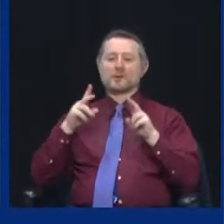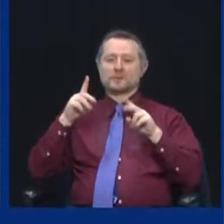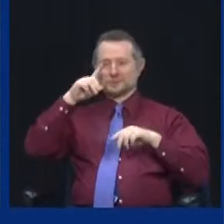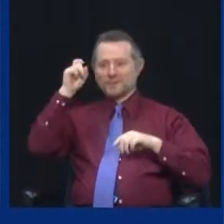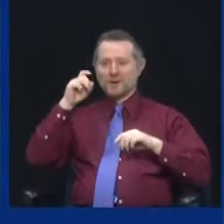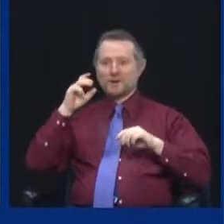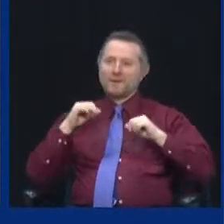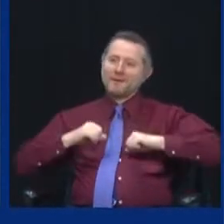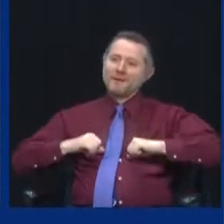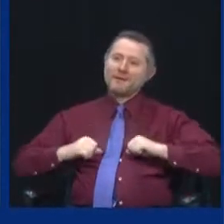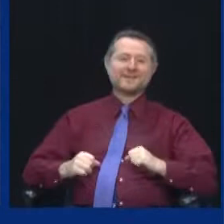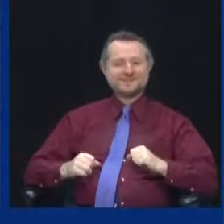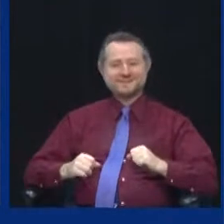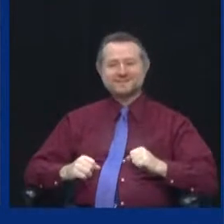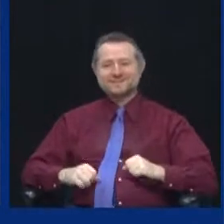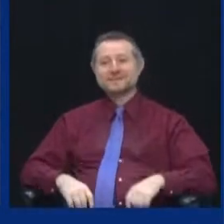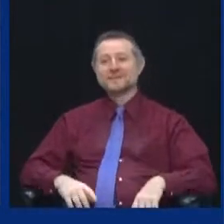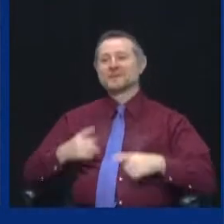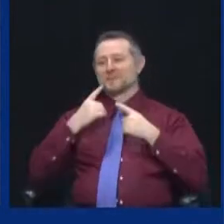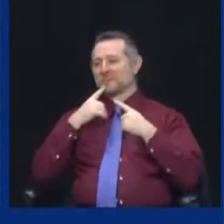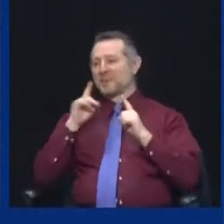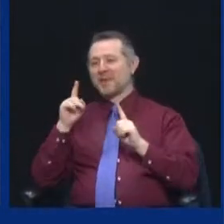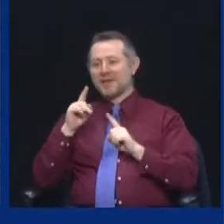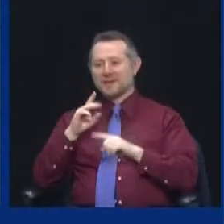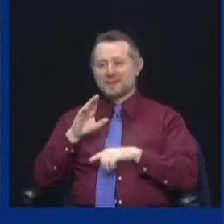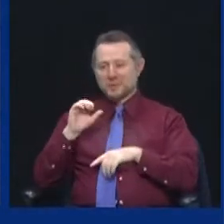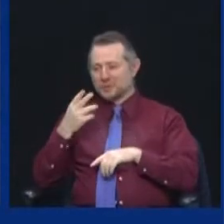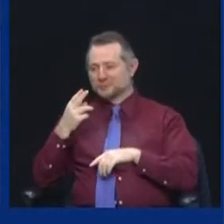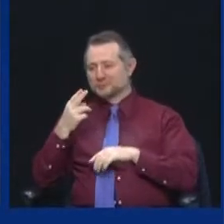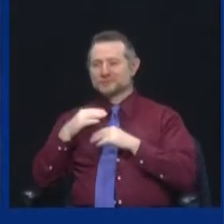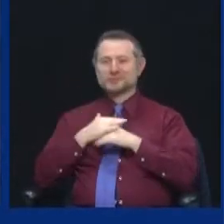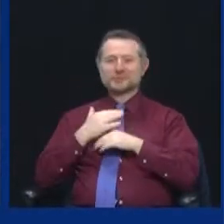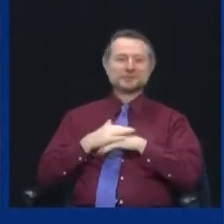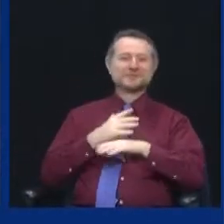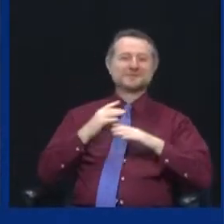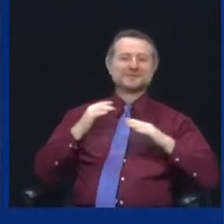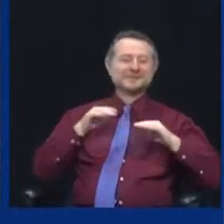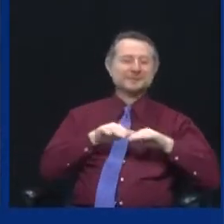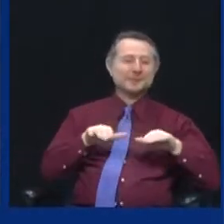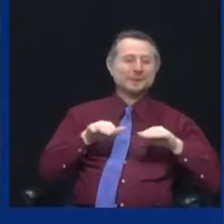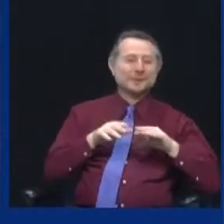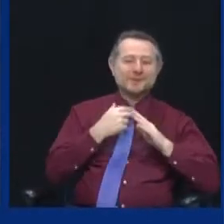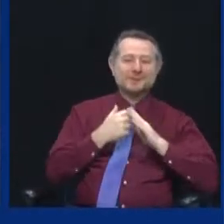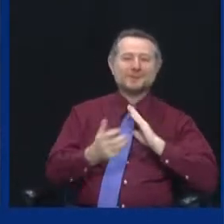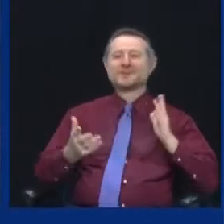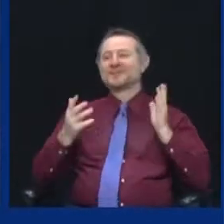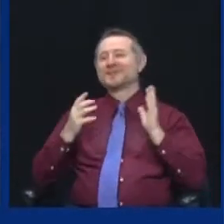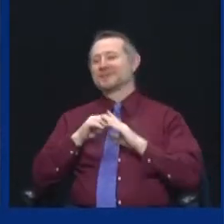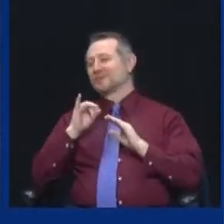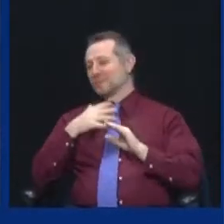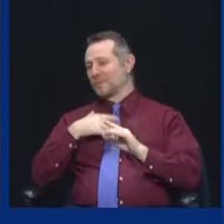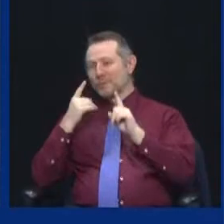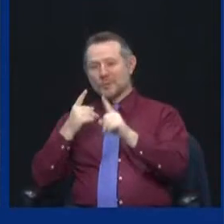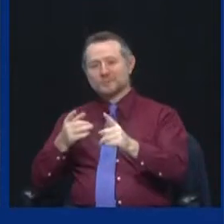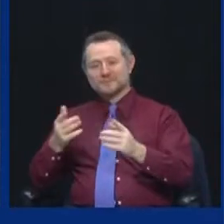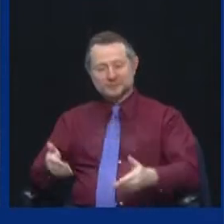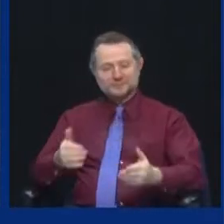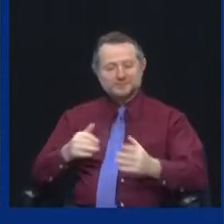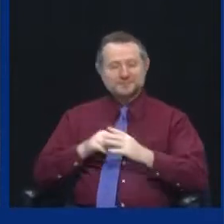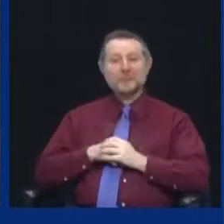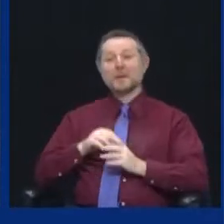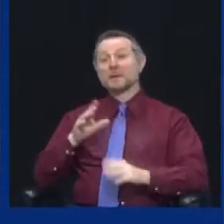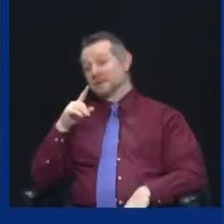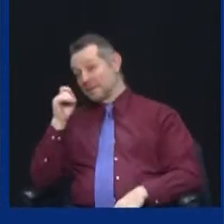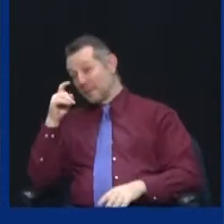finally, in beaches and pools, and that's what we're striving for. Also, summer's